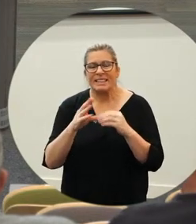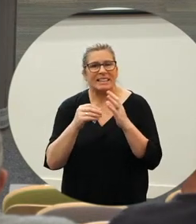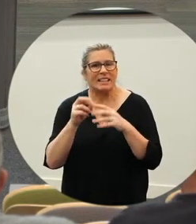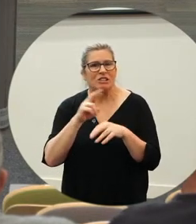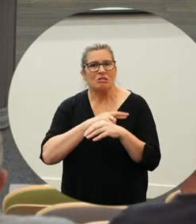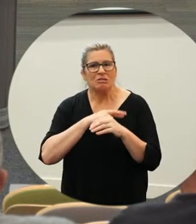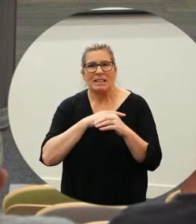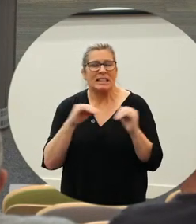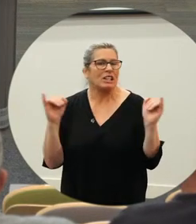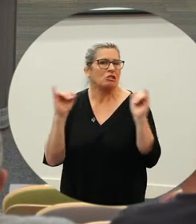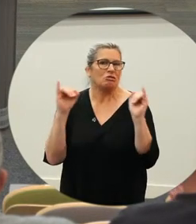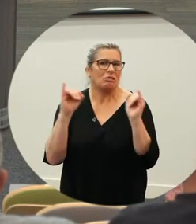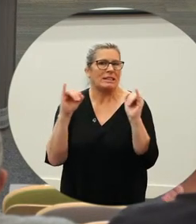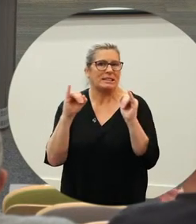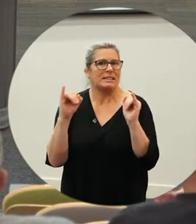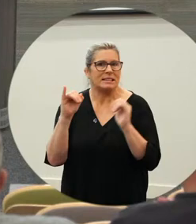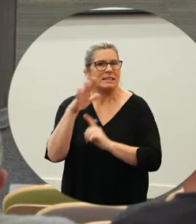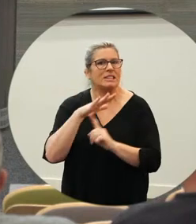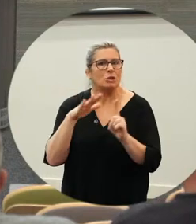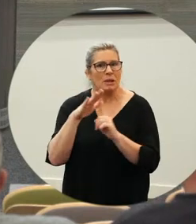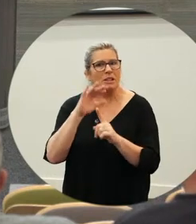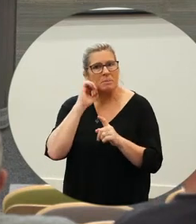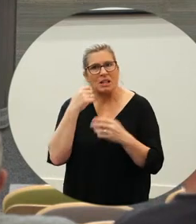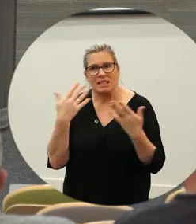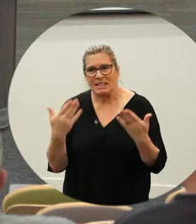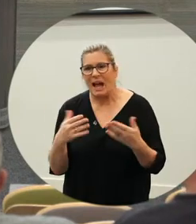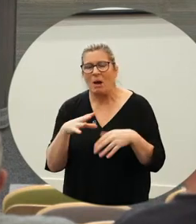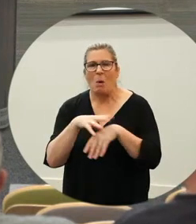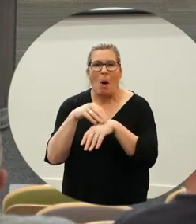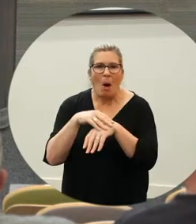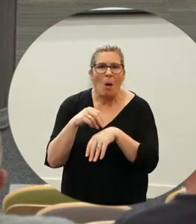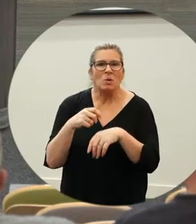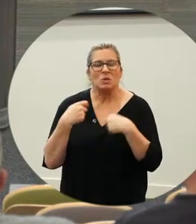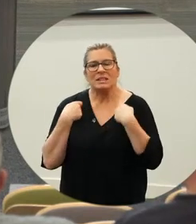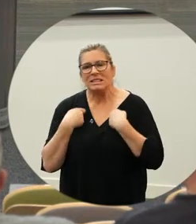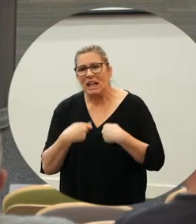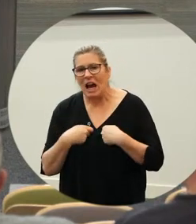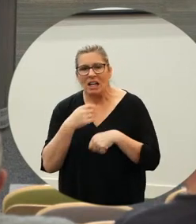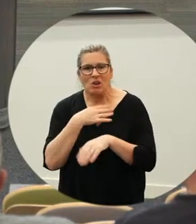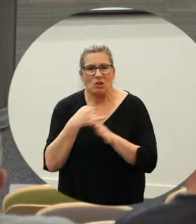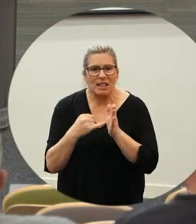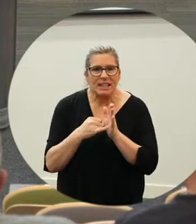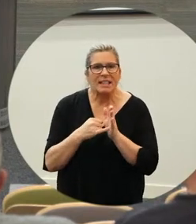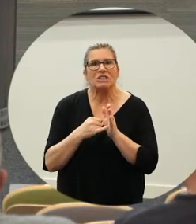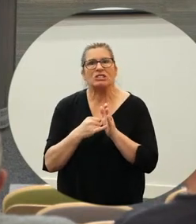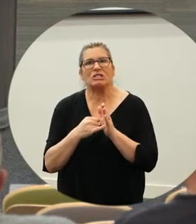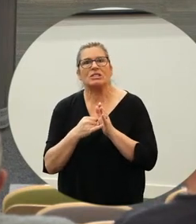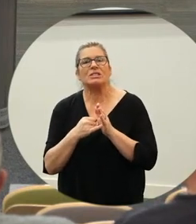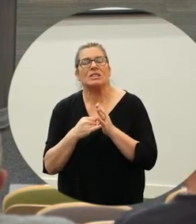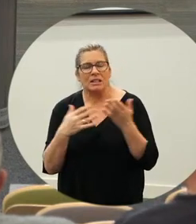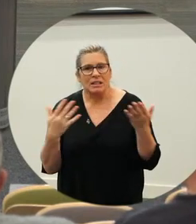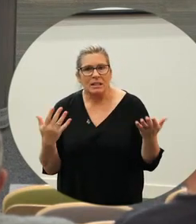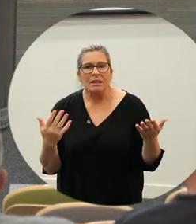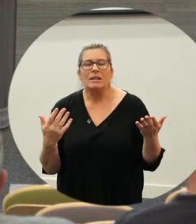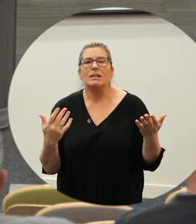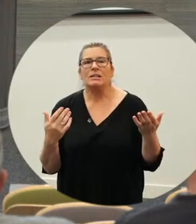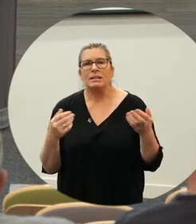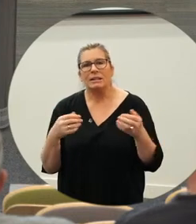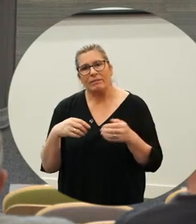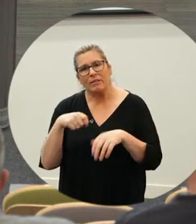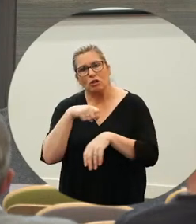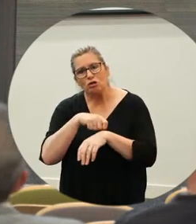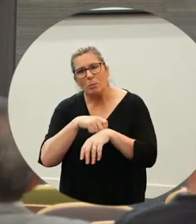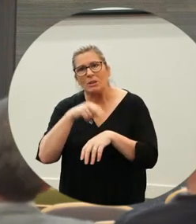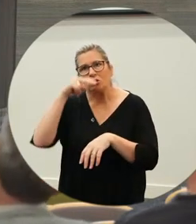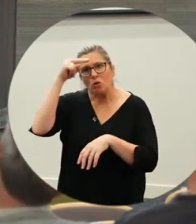things really reached crisis point, because here you had an old and tired organisation facing into troubles in the